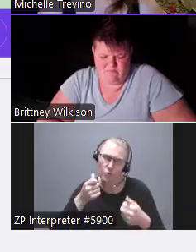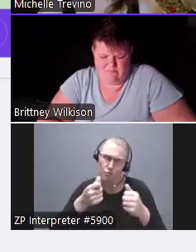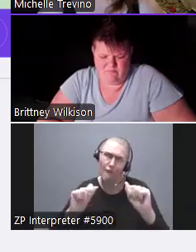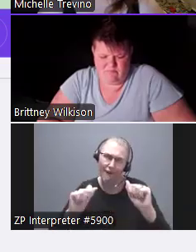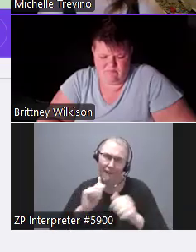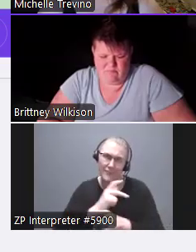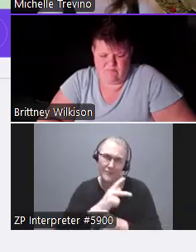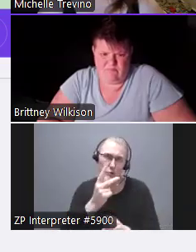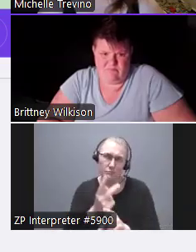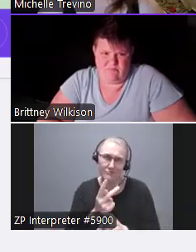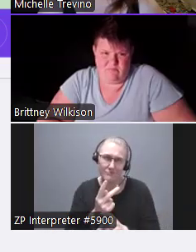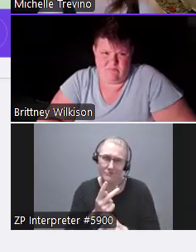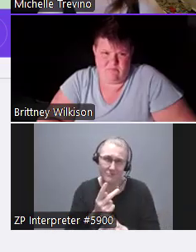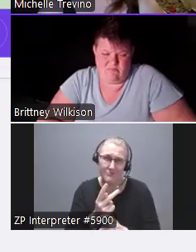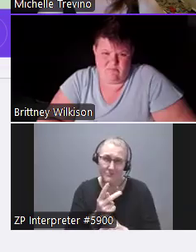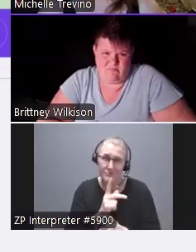with 100%